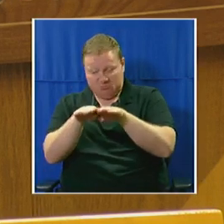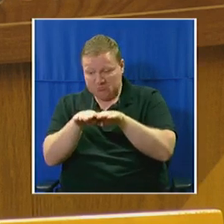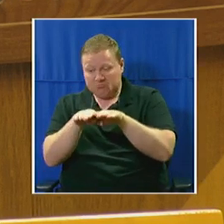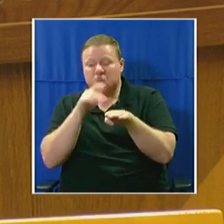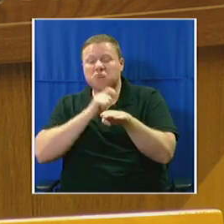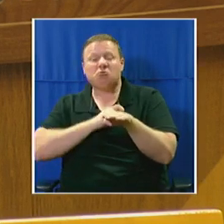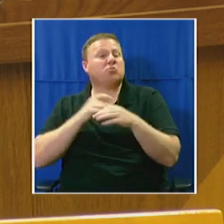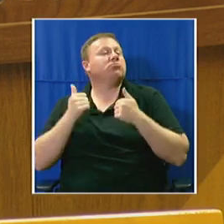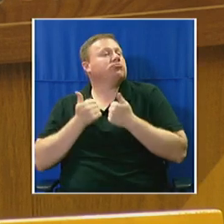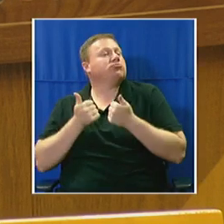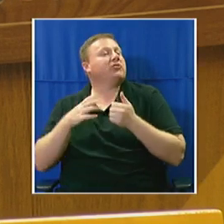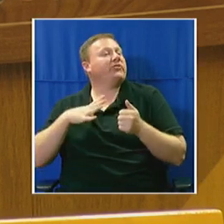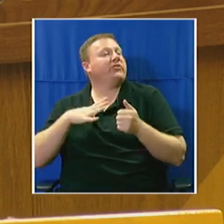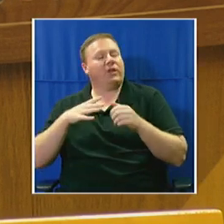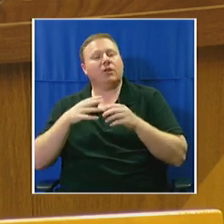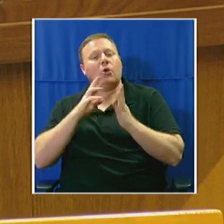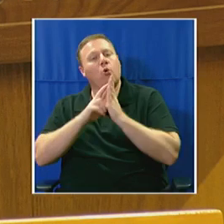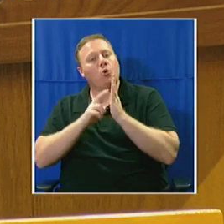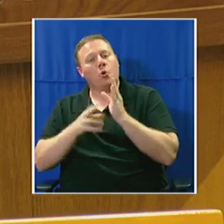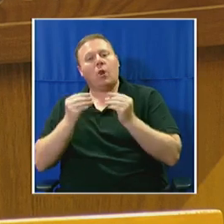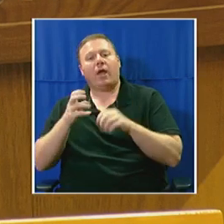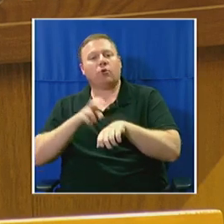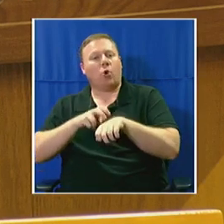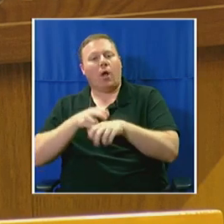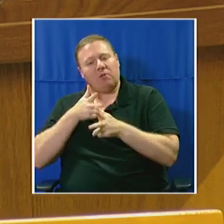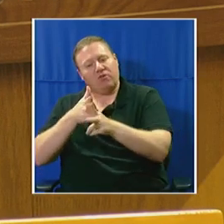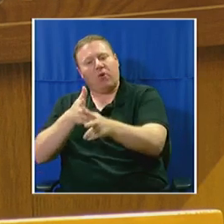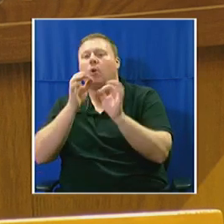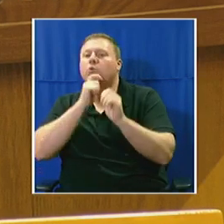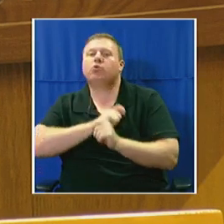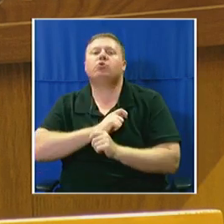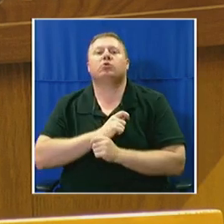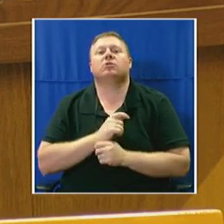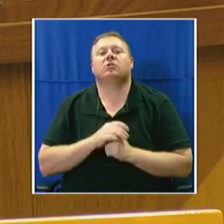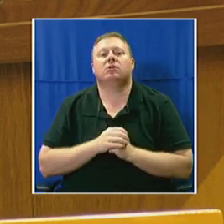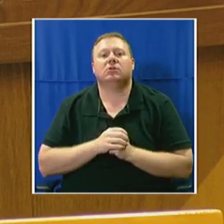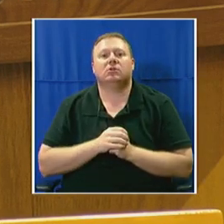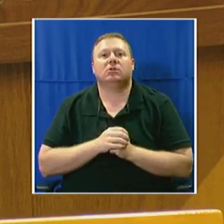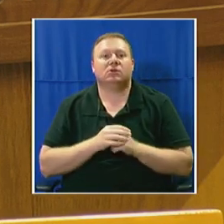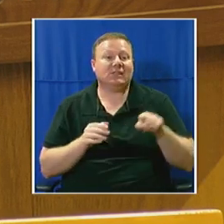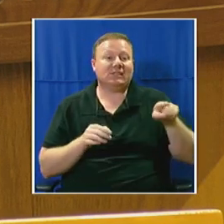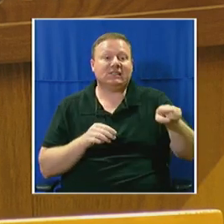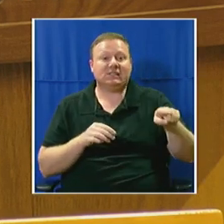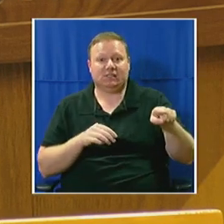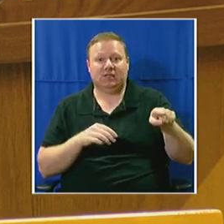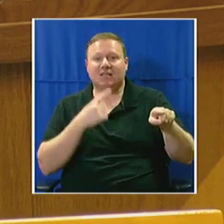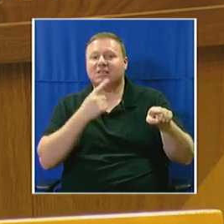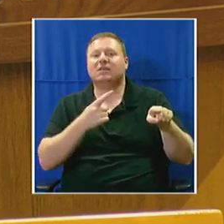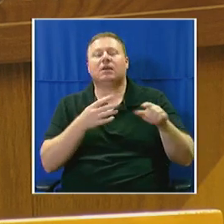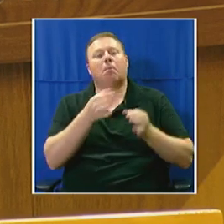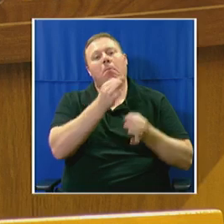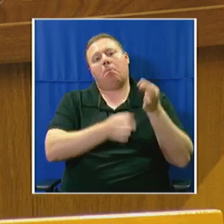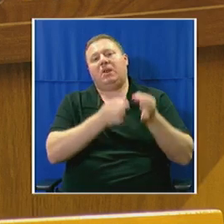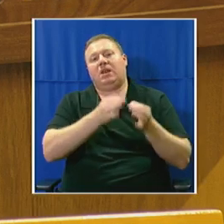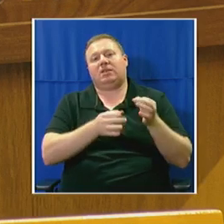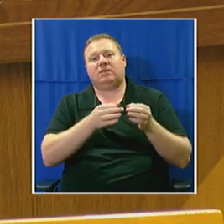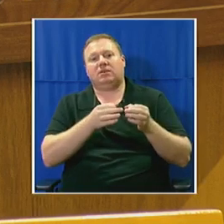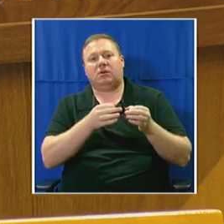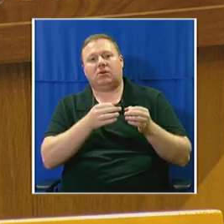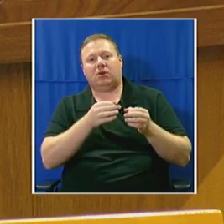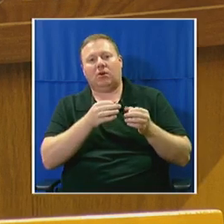unsuccessful application for an interdict brought by Miss jba after the matter was referred to Parliament the court assessed the process